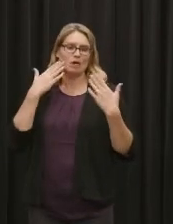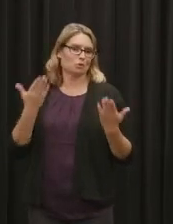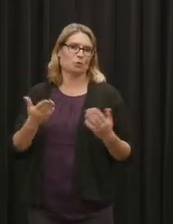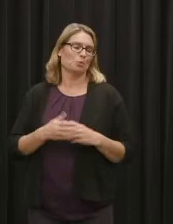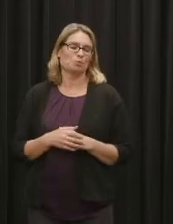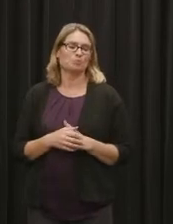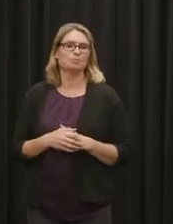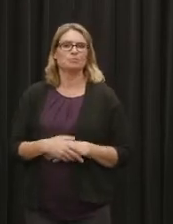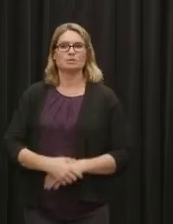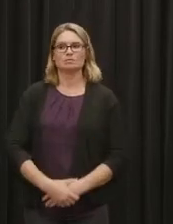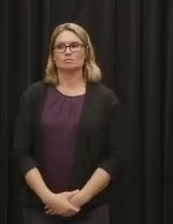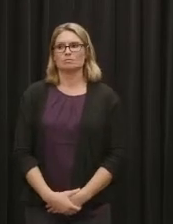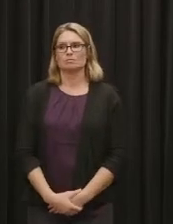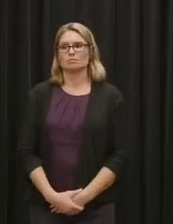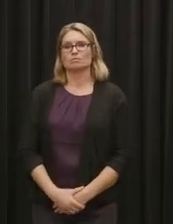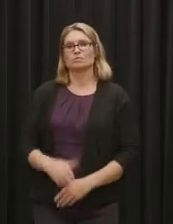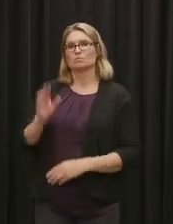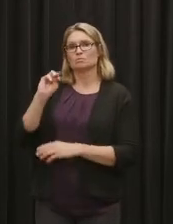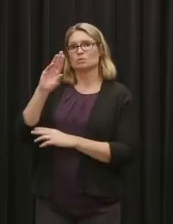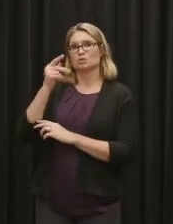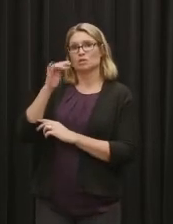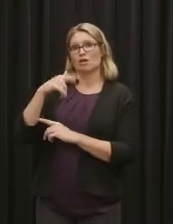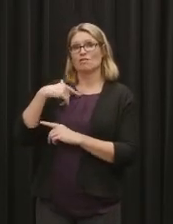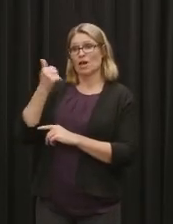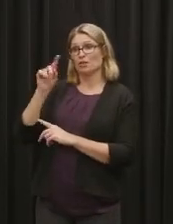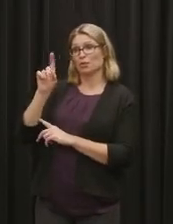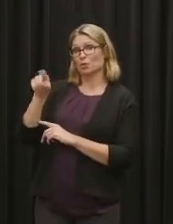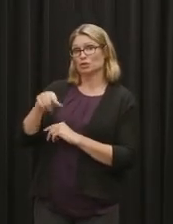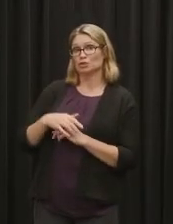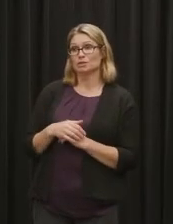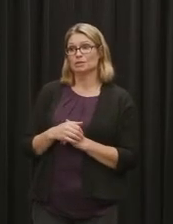place. Mr. Gill, do you have a follow-up?